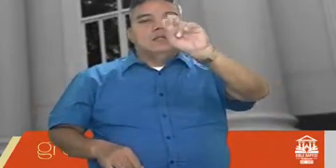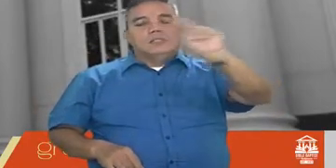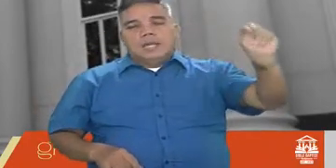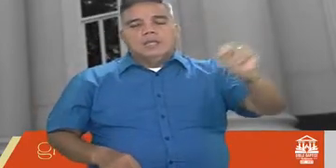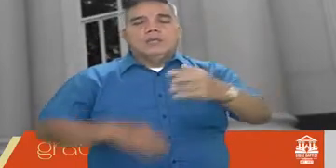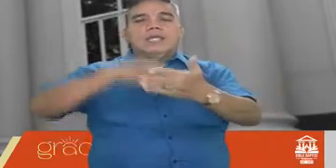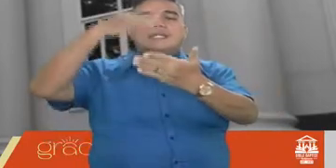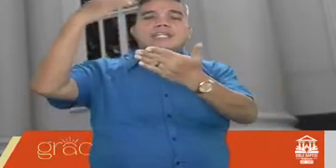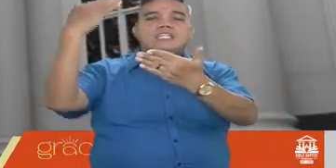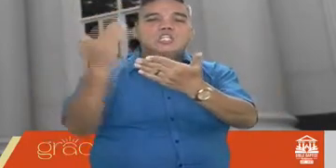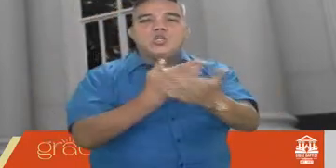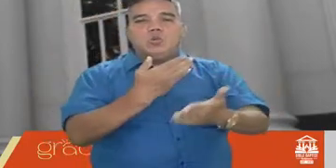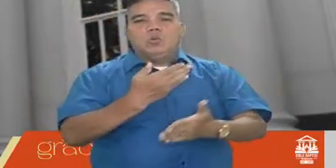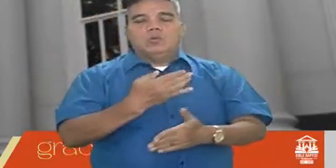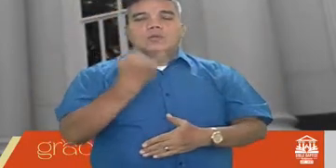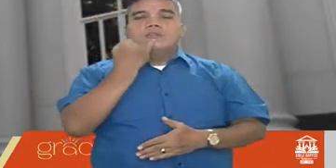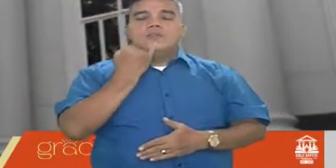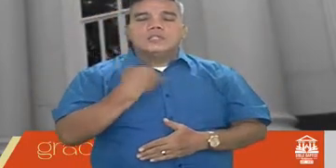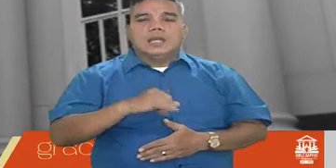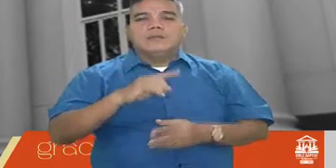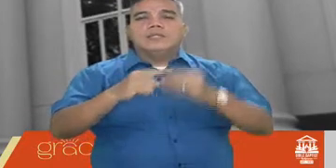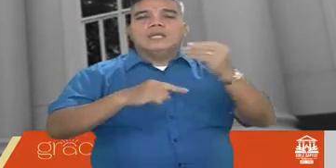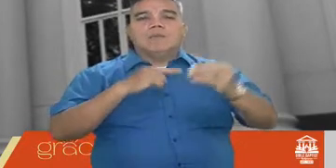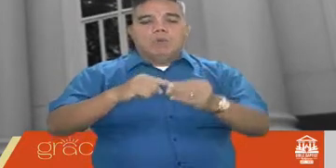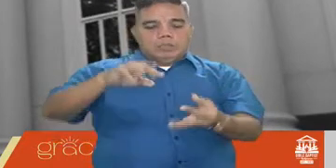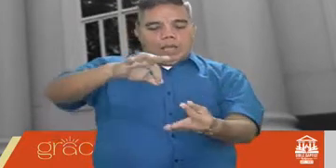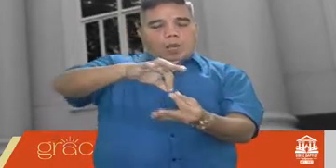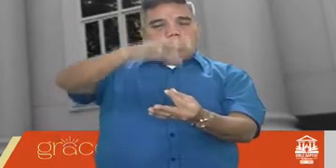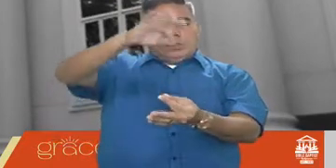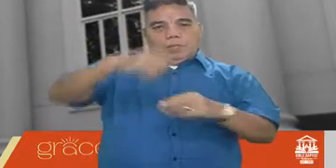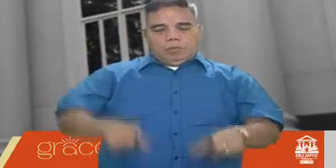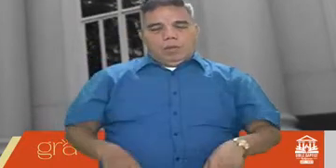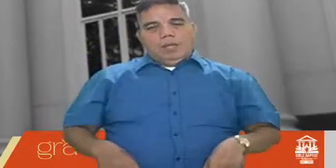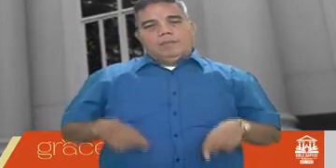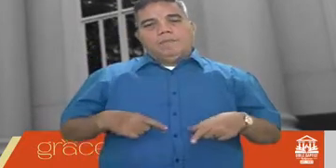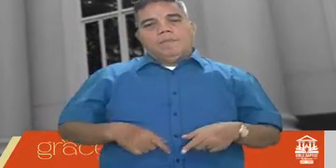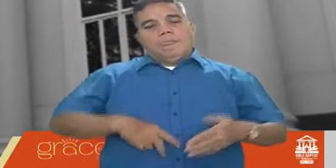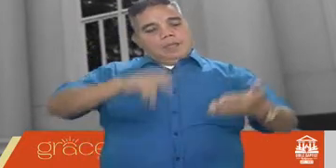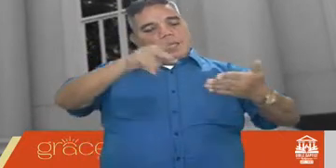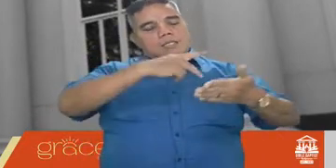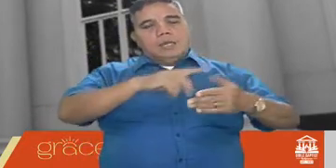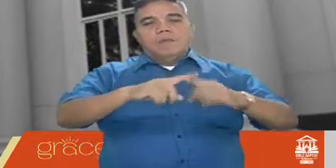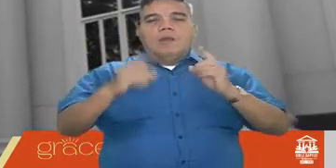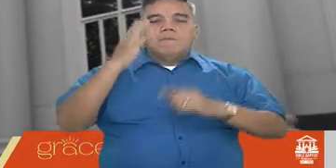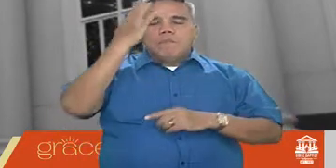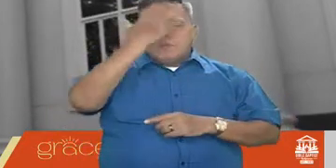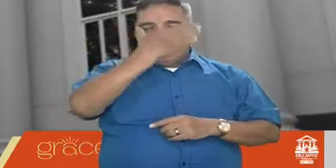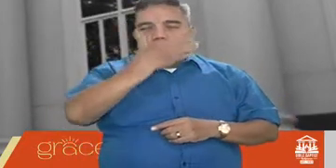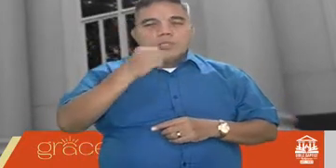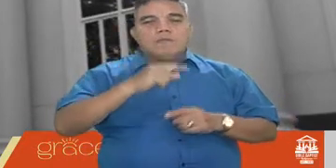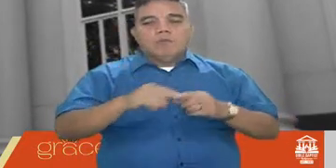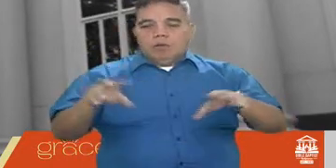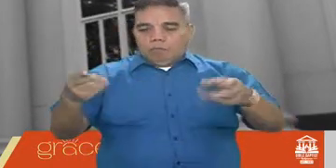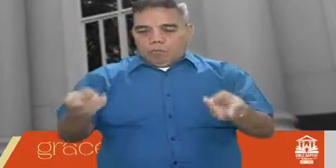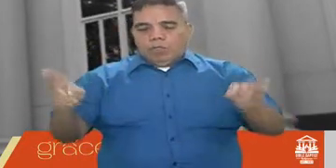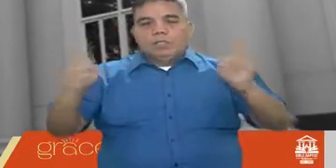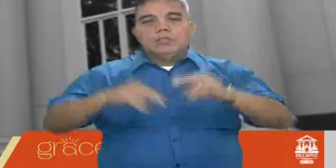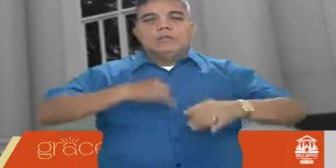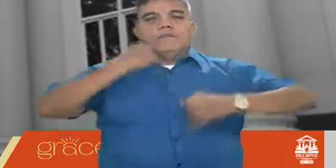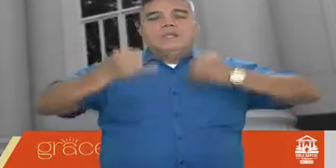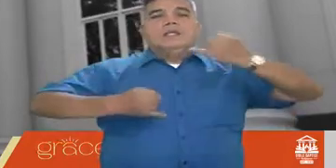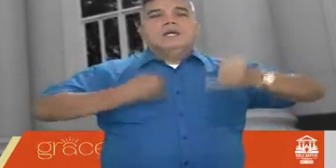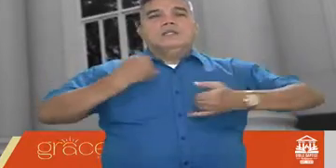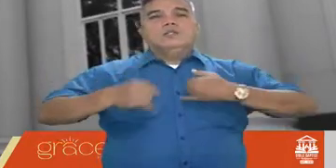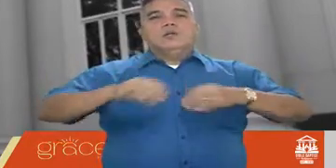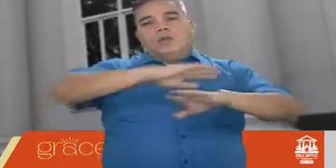new Jerusalem, spiritually. In Psalm 48:2, beautiful for situation, the